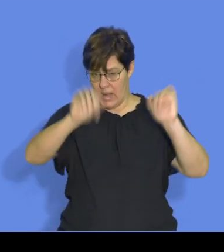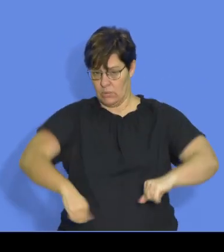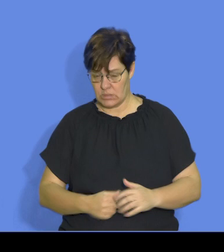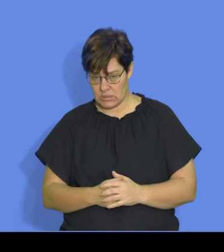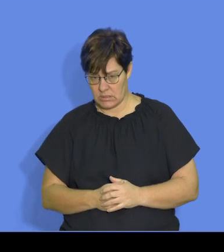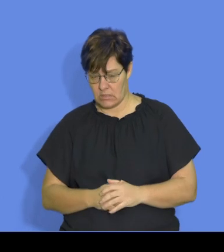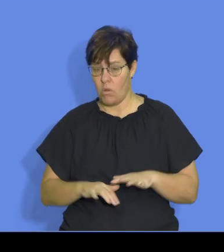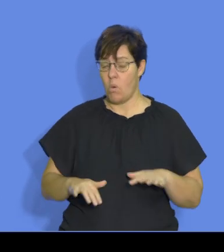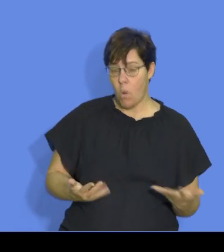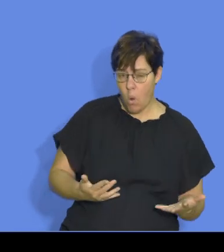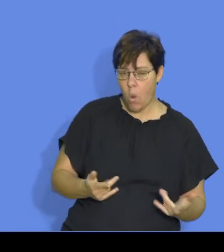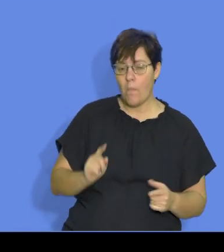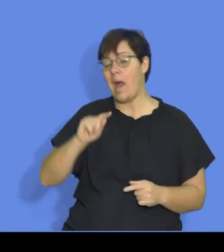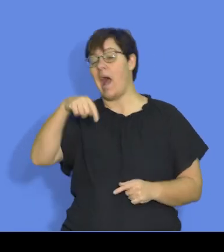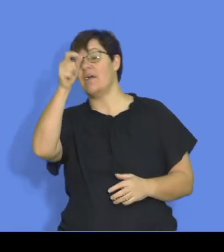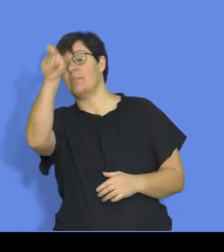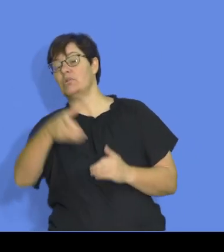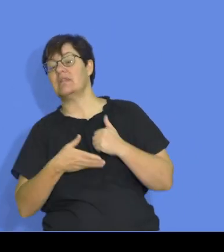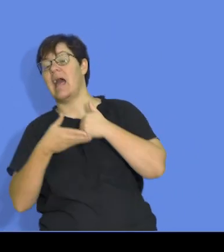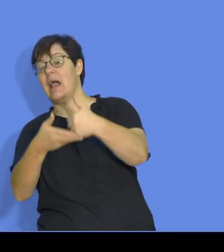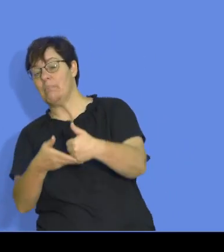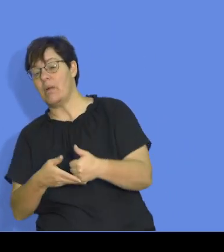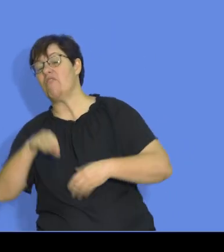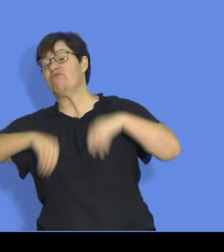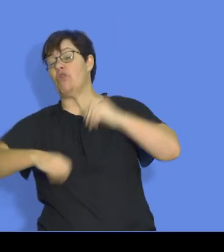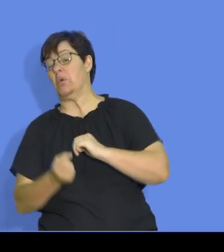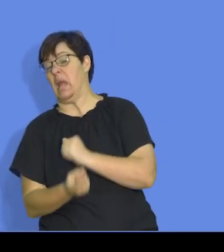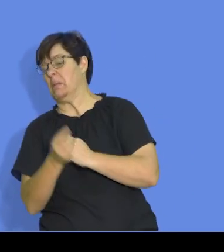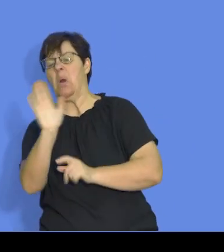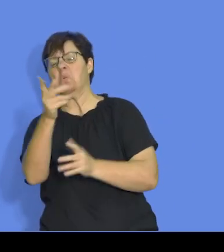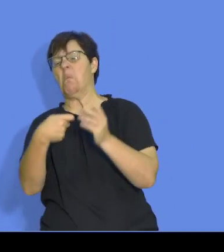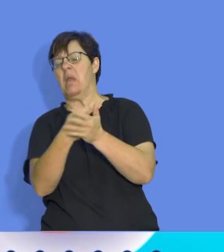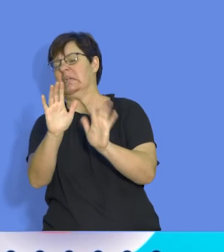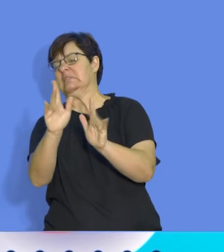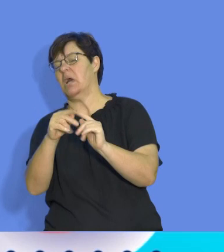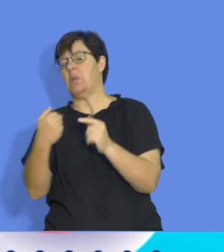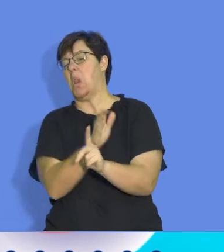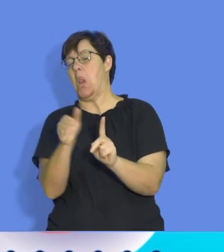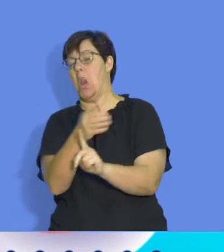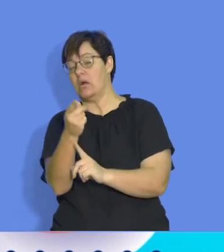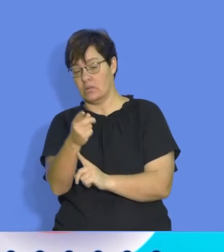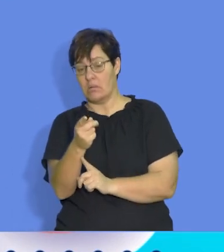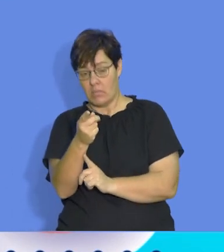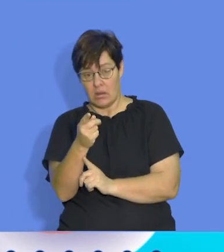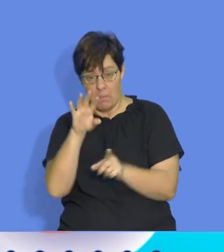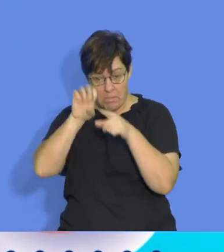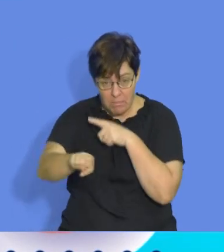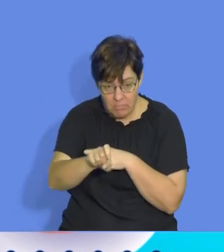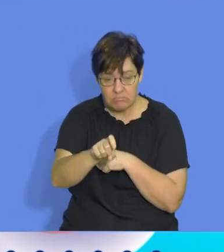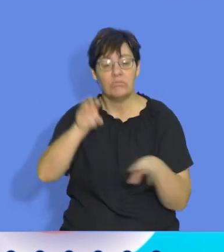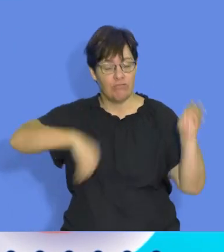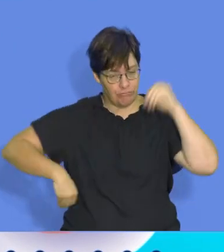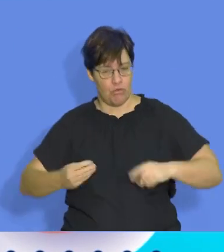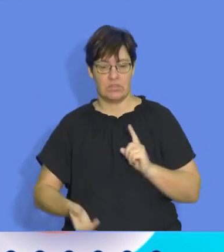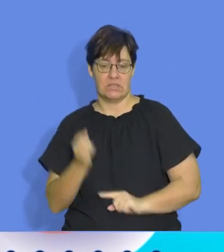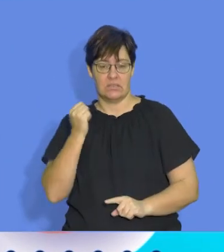you're assisting somebody else in committing fraud. So watch, if you do not pay over, or you